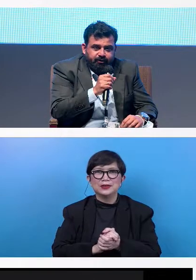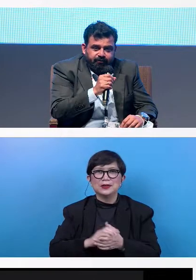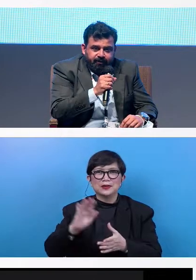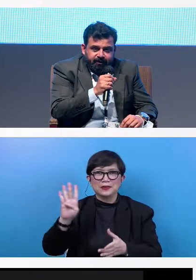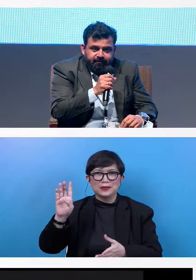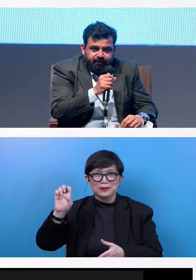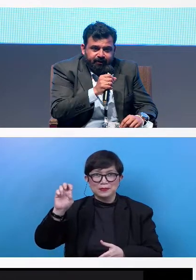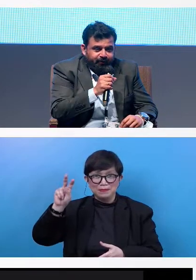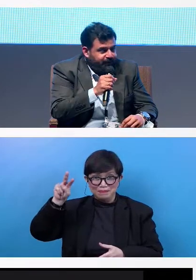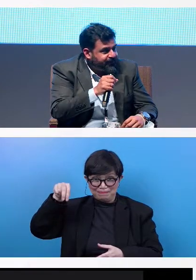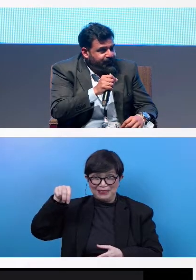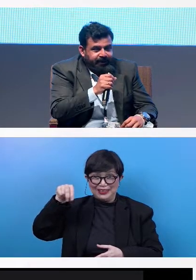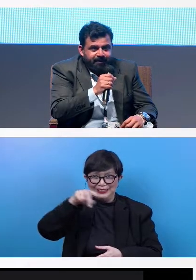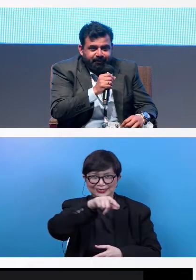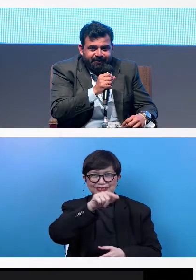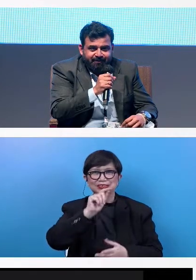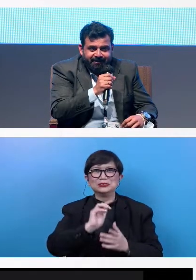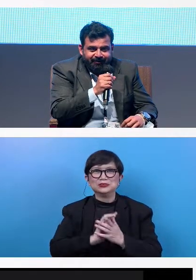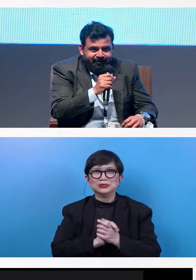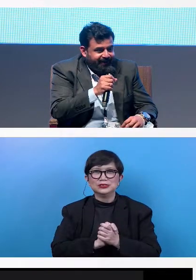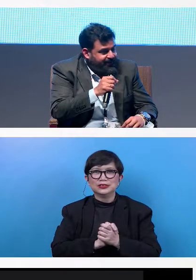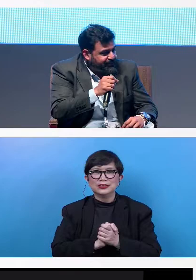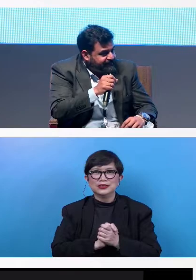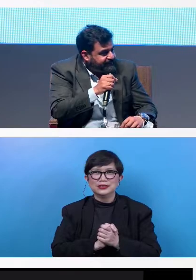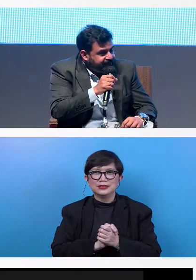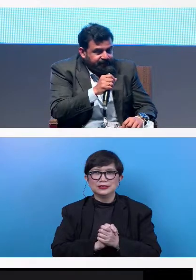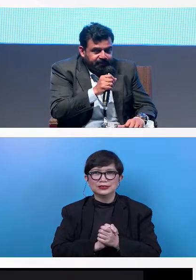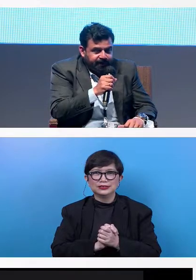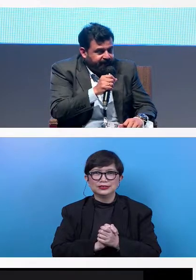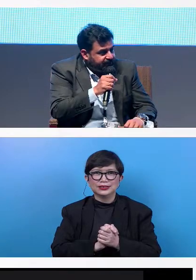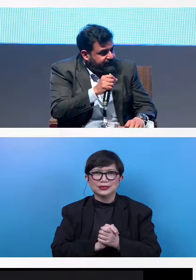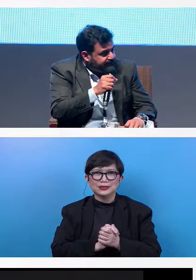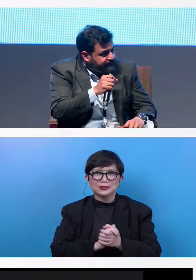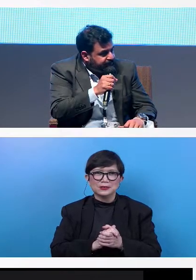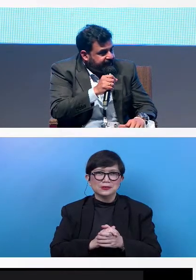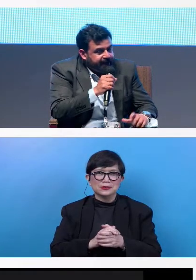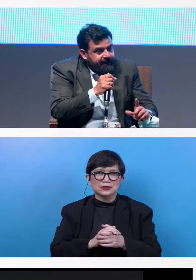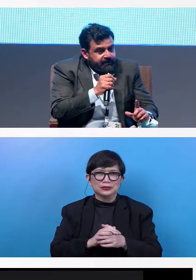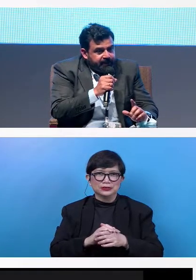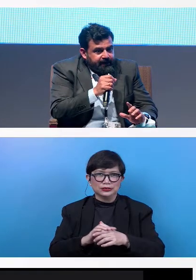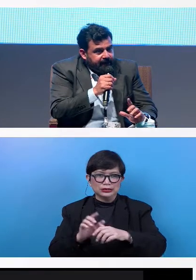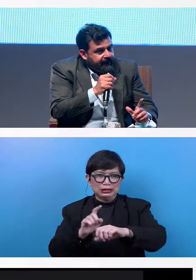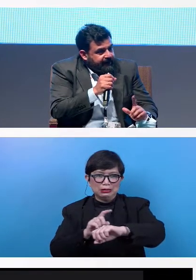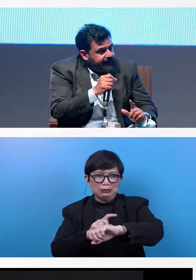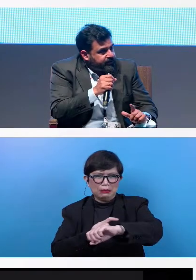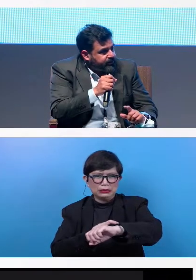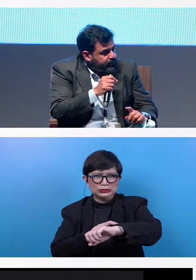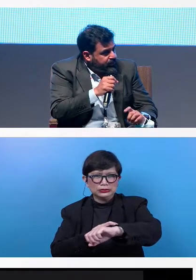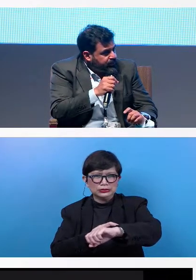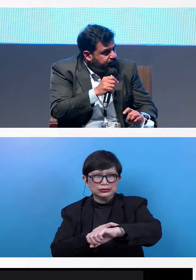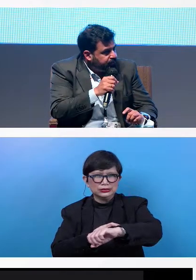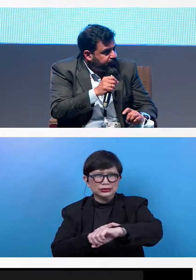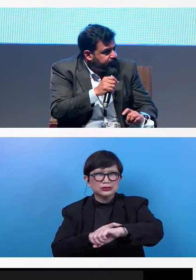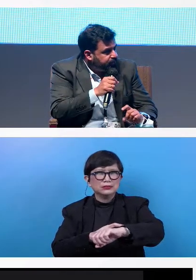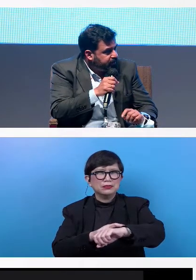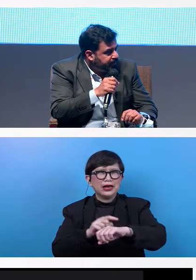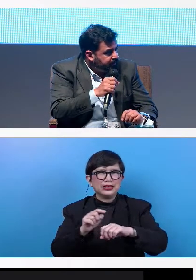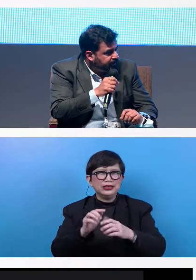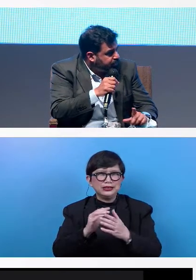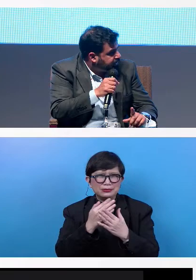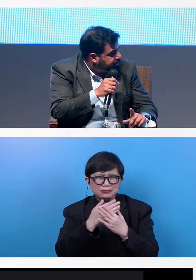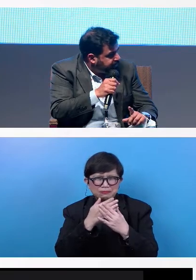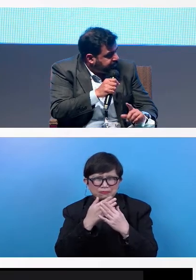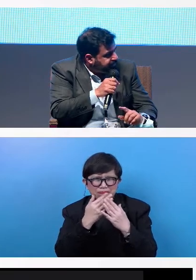twilight zone of, I don't know, where 4 a.m. or something, or 3 in the morning. So very grateful for that. And I also don't want to do